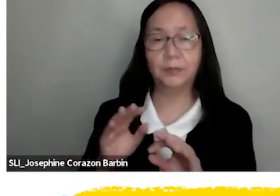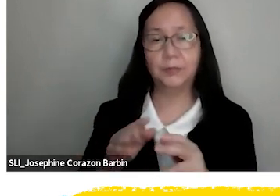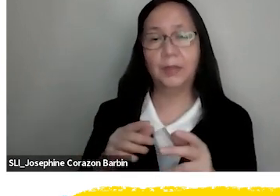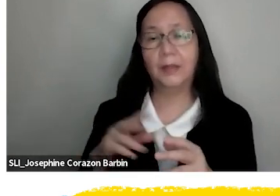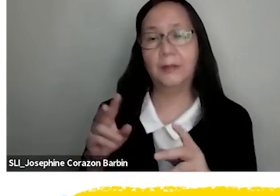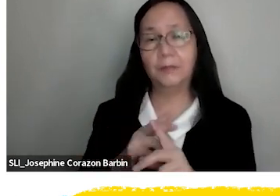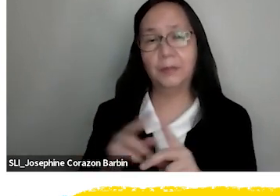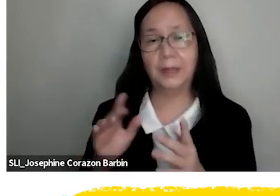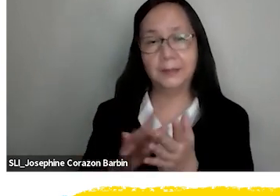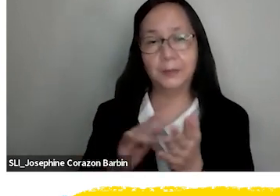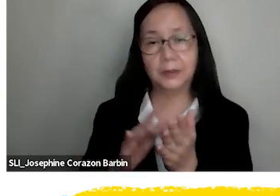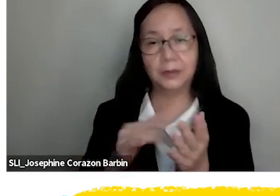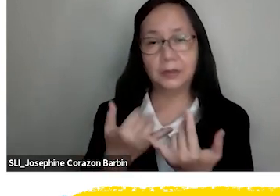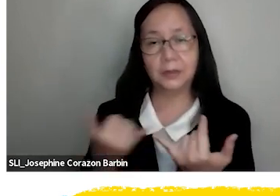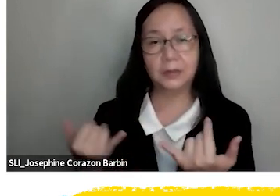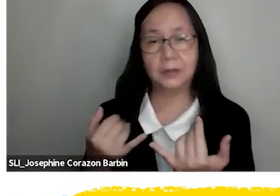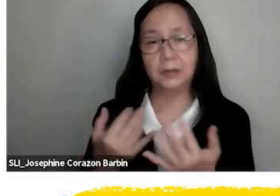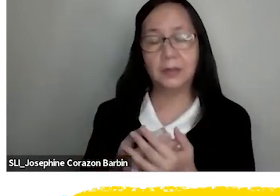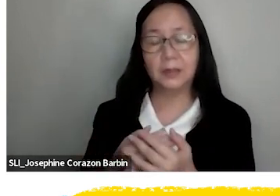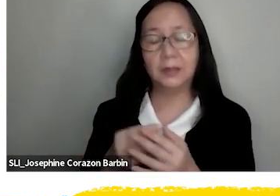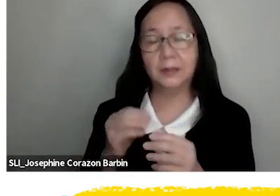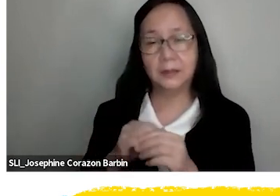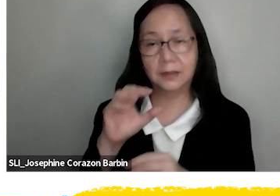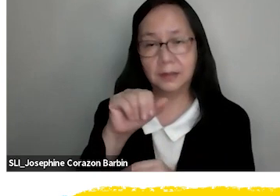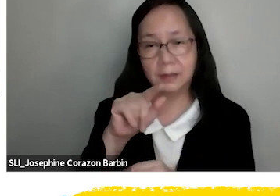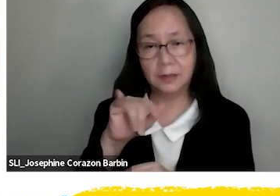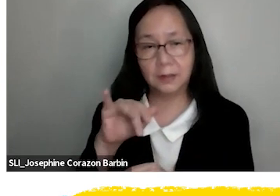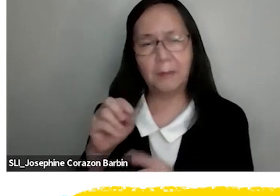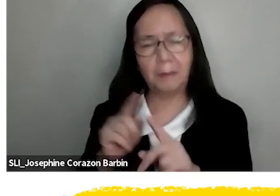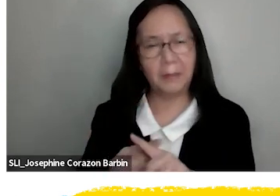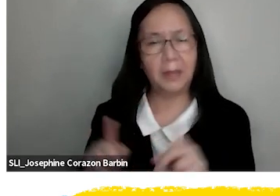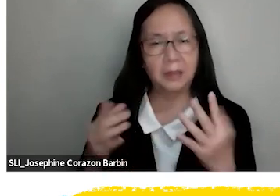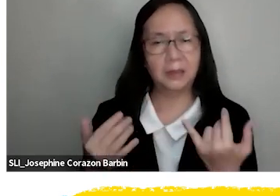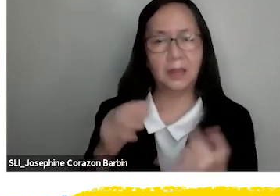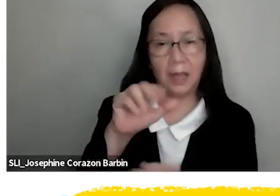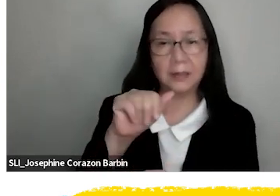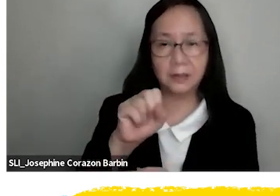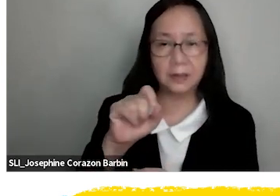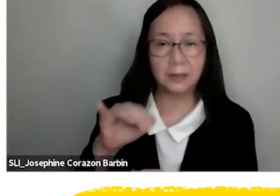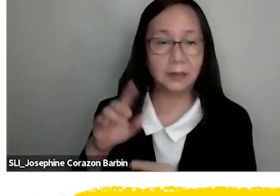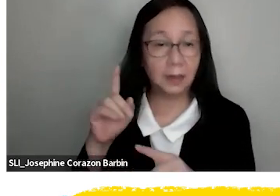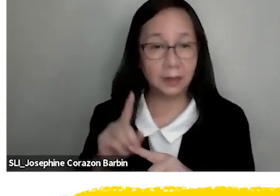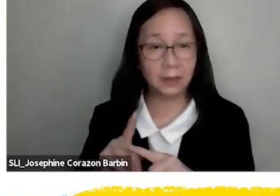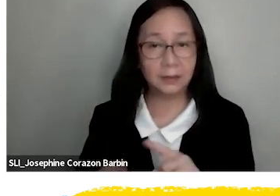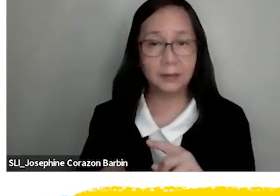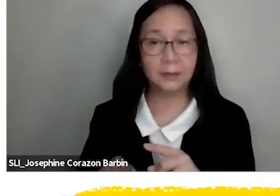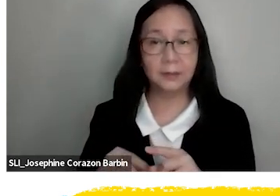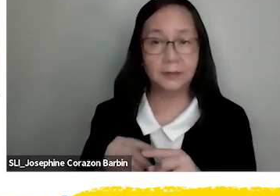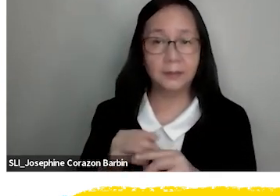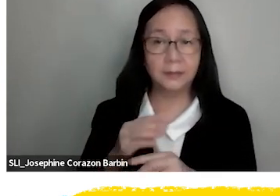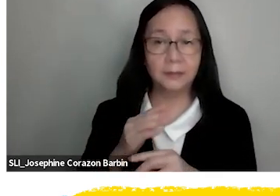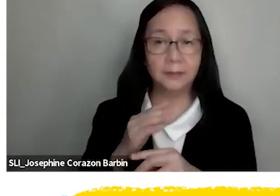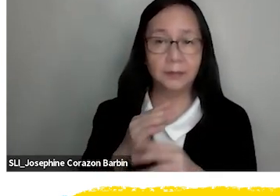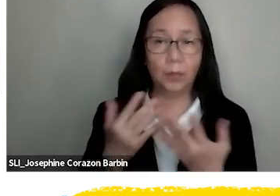of children in ASEAN. But ASEAN cannot dictate country.